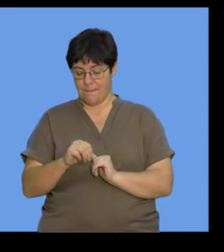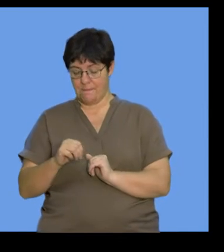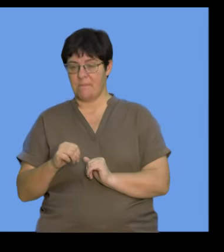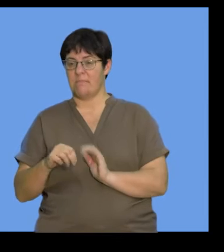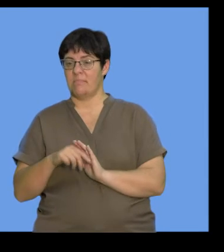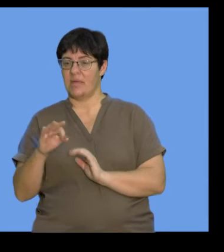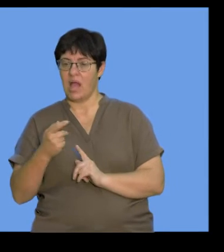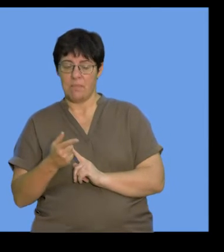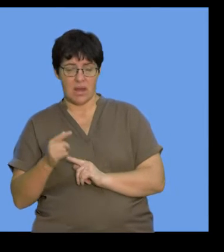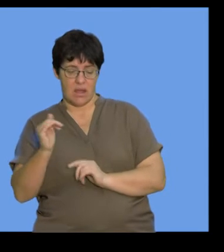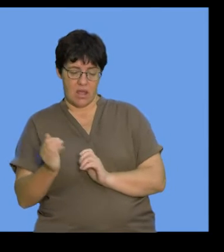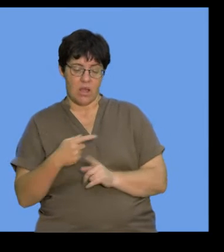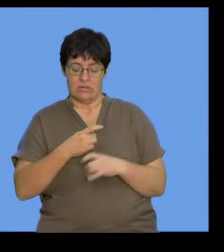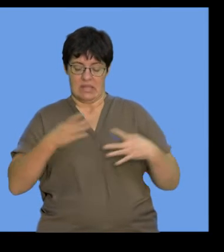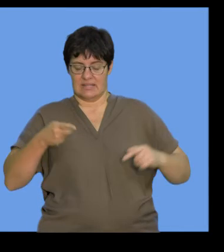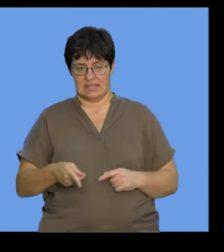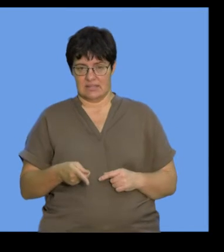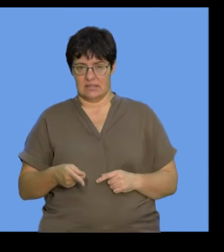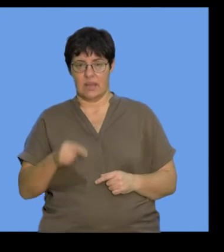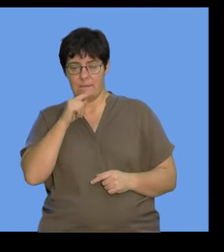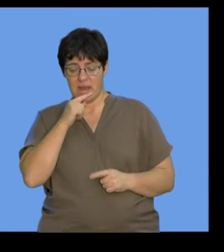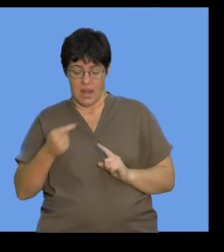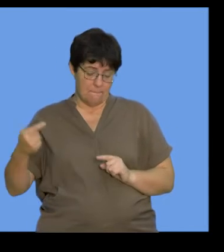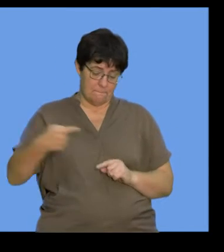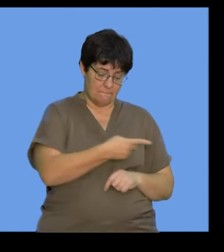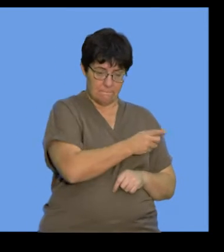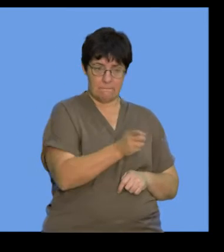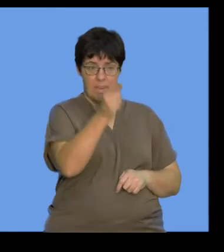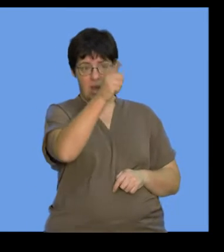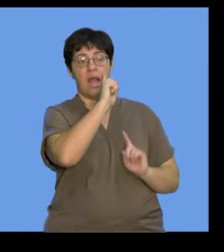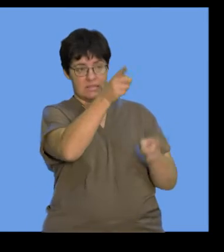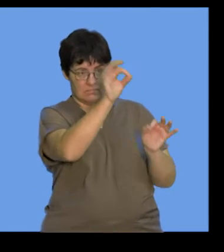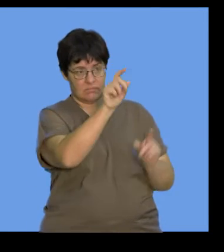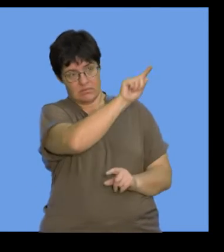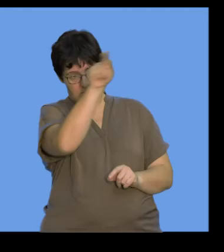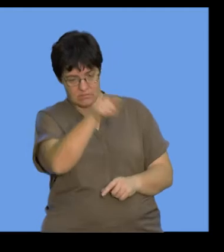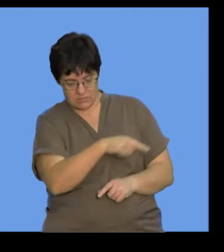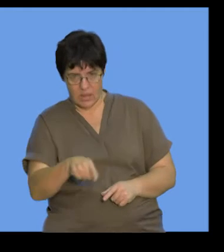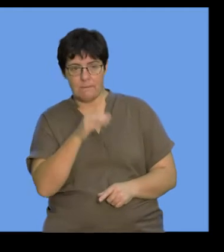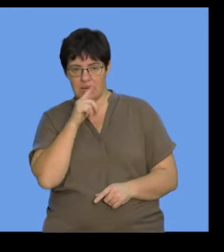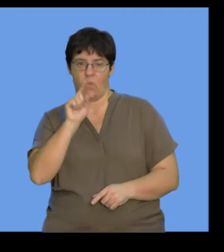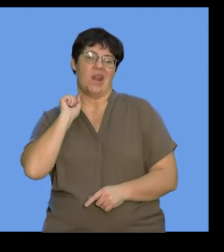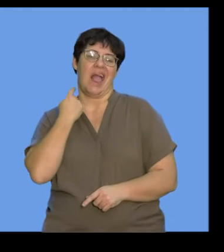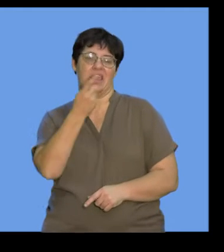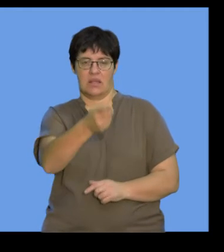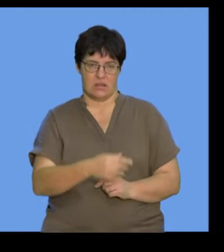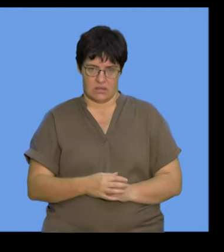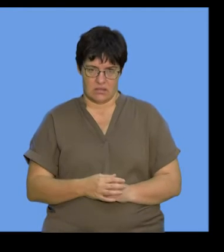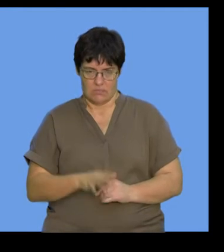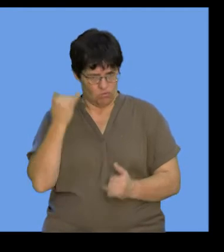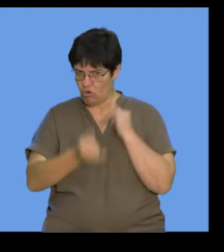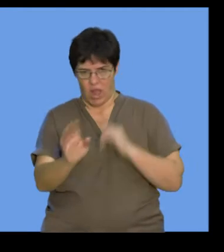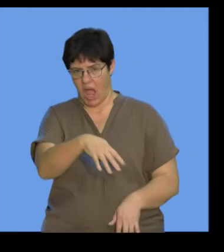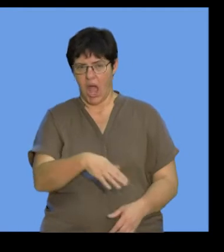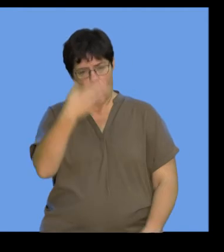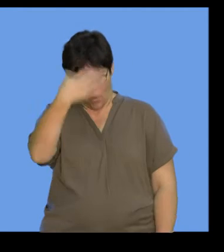what it was originally, then you are lying there. You are not doing the right things. I will not say you are wrong. I always say people are lying because you